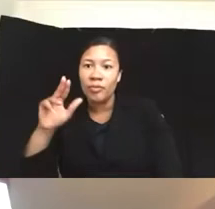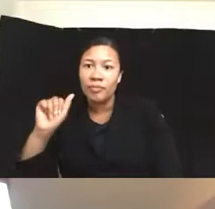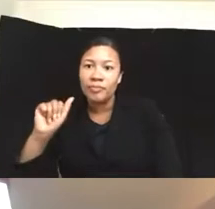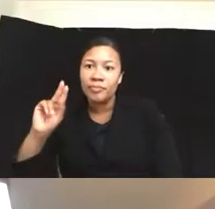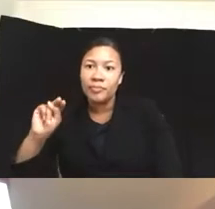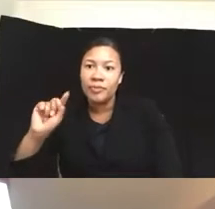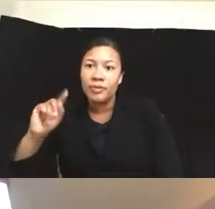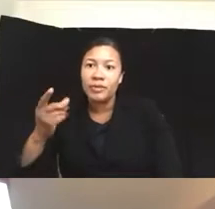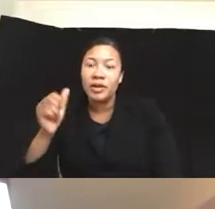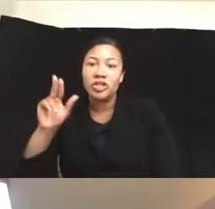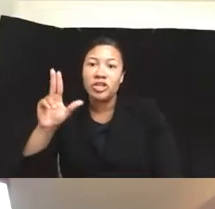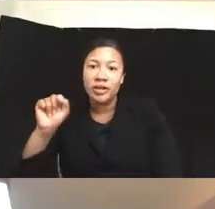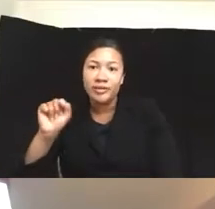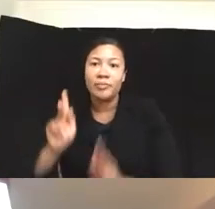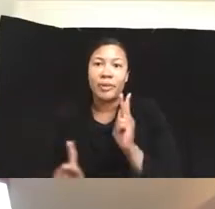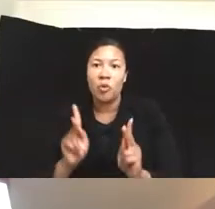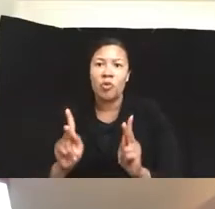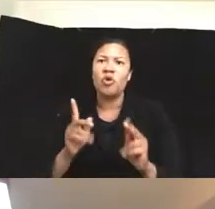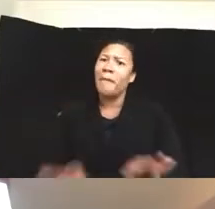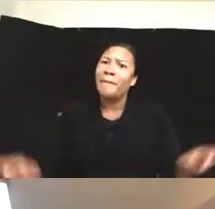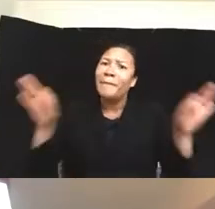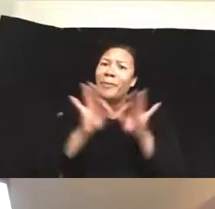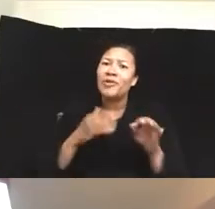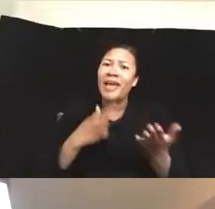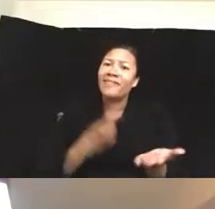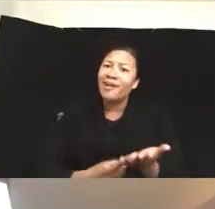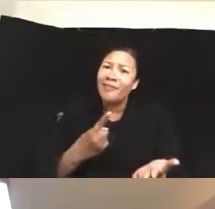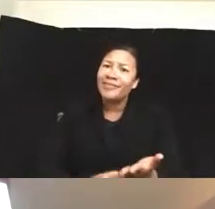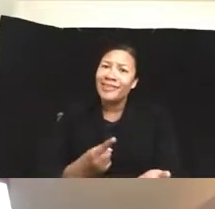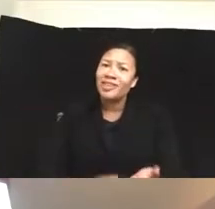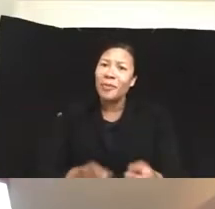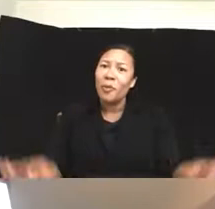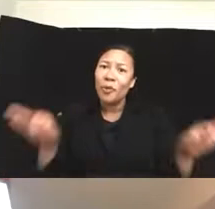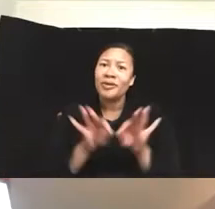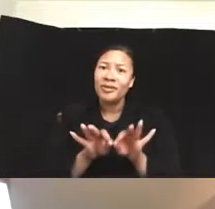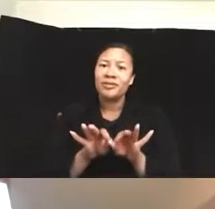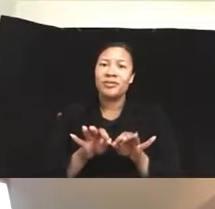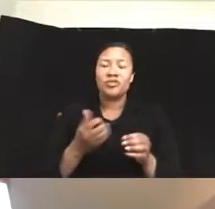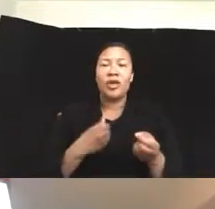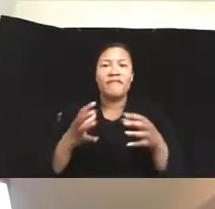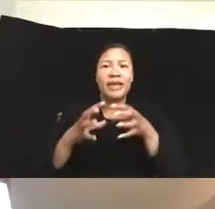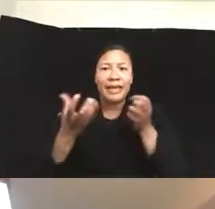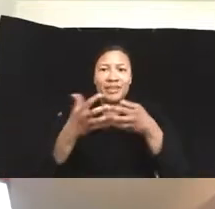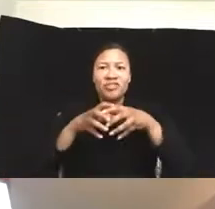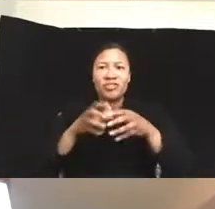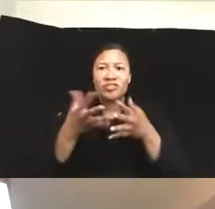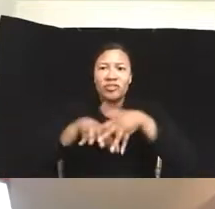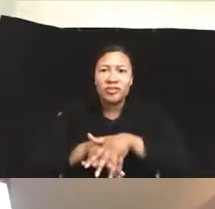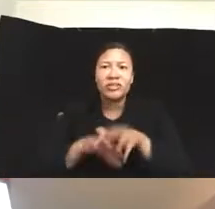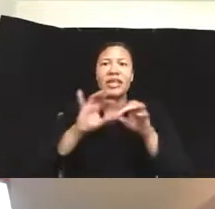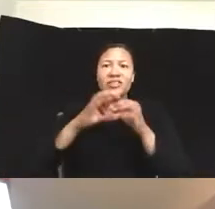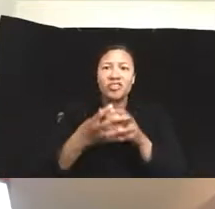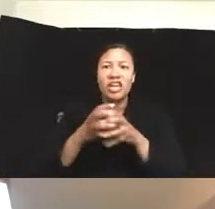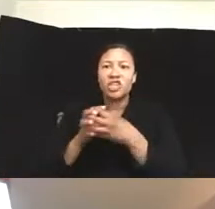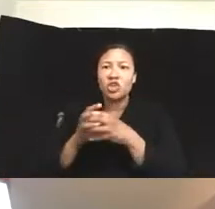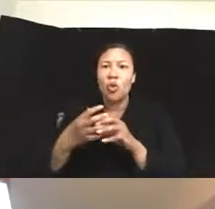conversations and to be able to have them in an intersectional framework that doesn't do